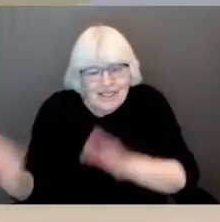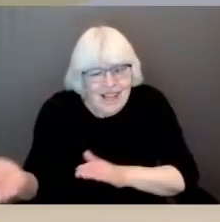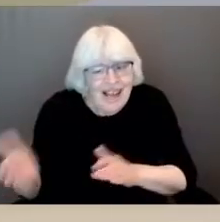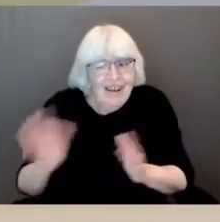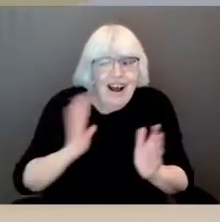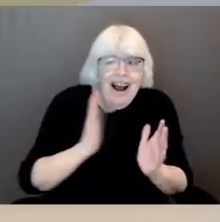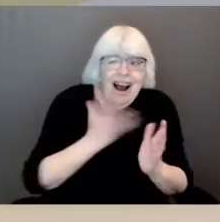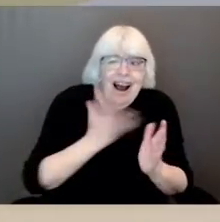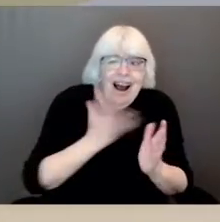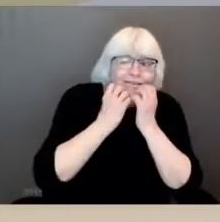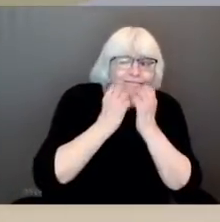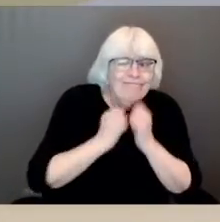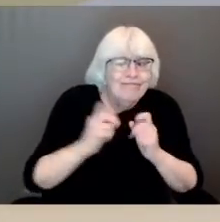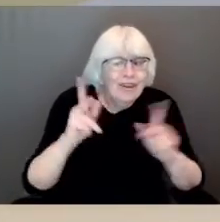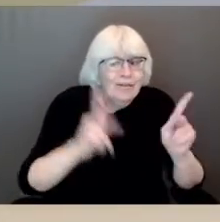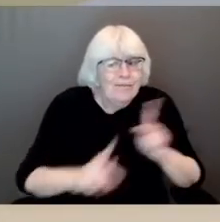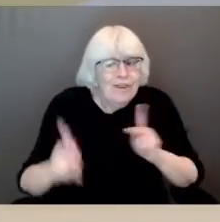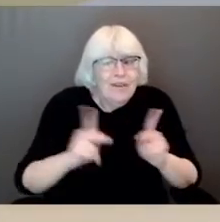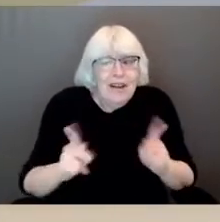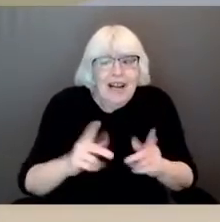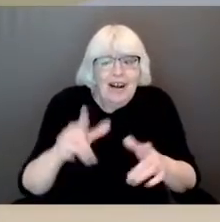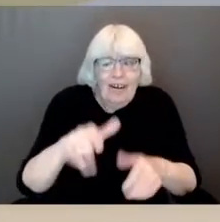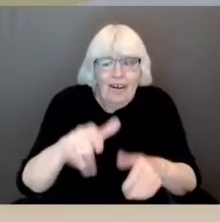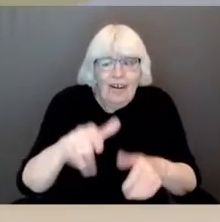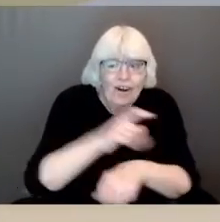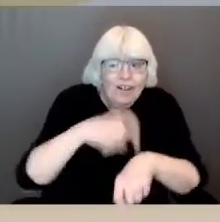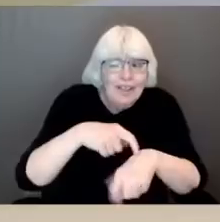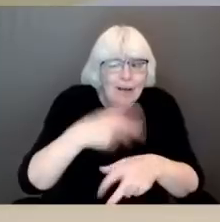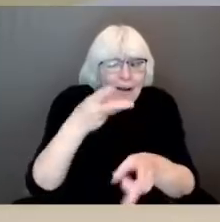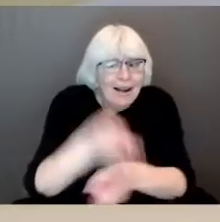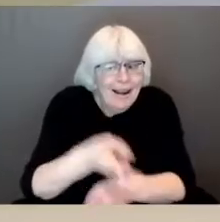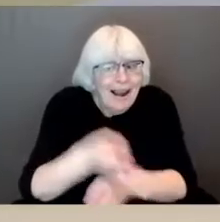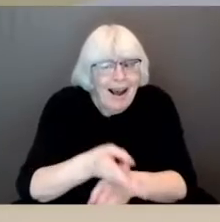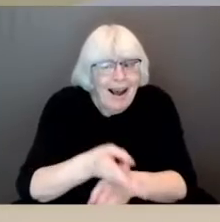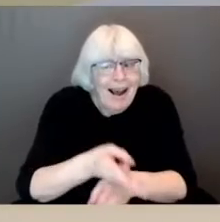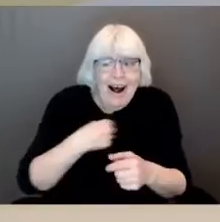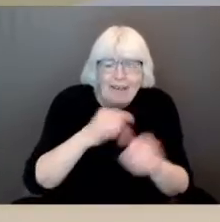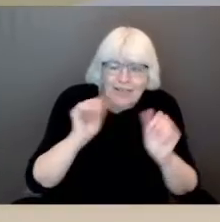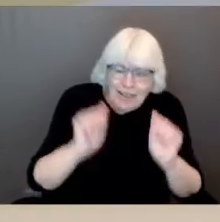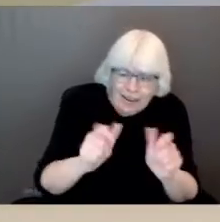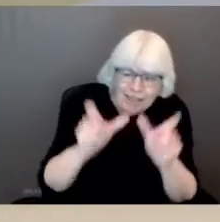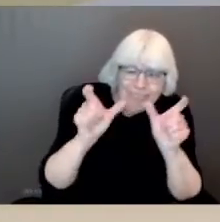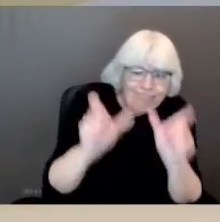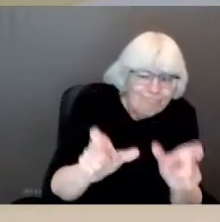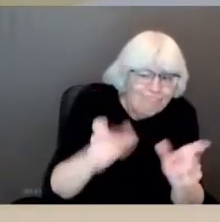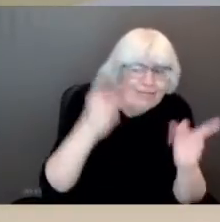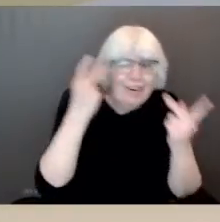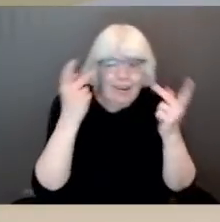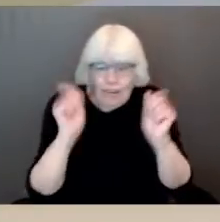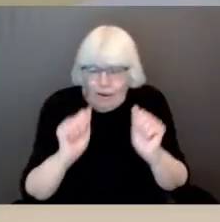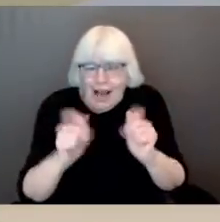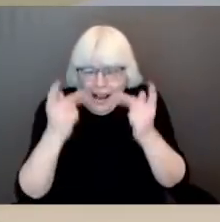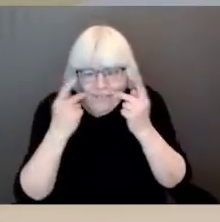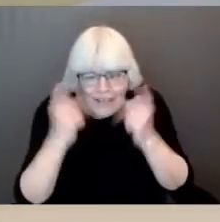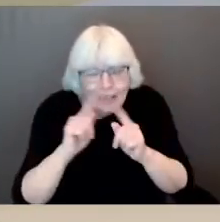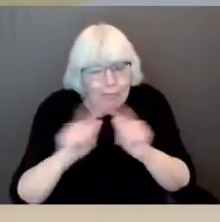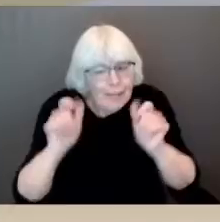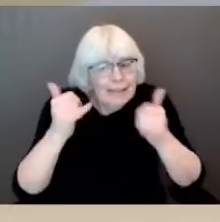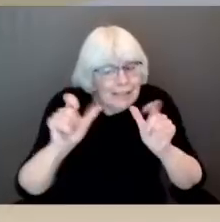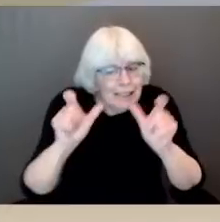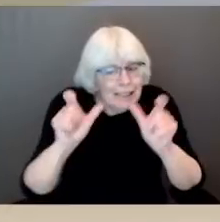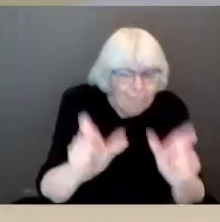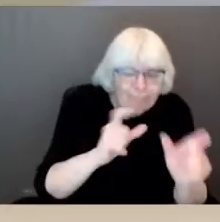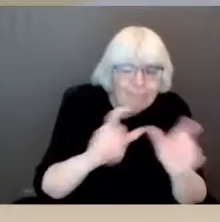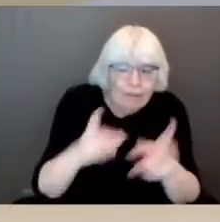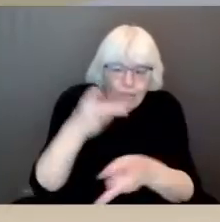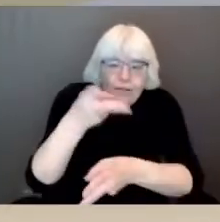from COVID-19 outbreaks, and we are able to visit and socialize with residents who live in those facilities. To date, our health system has